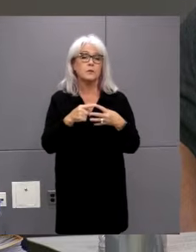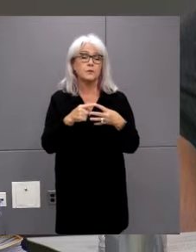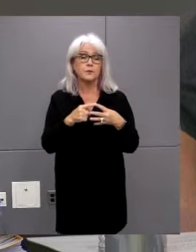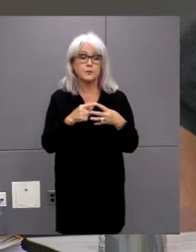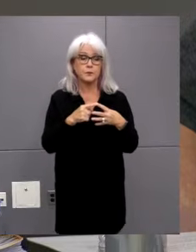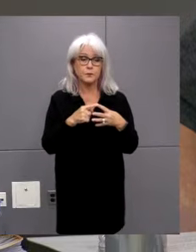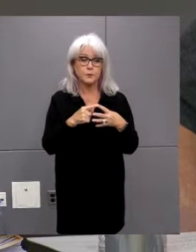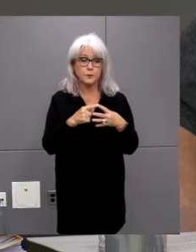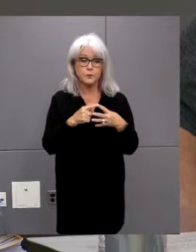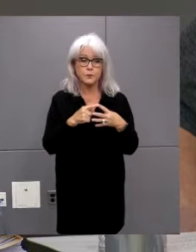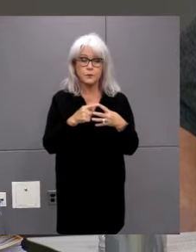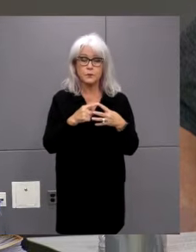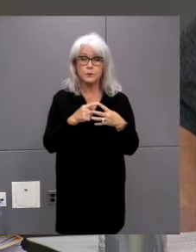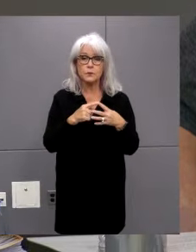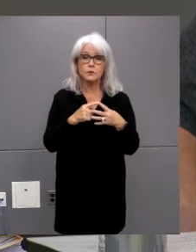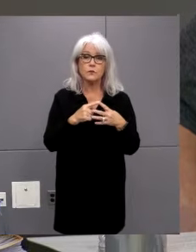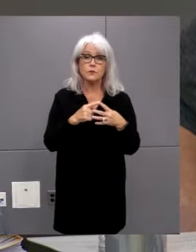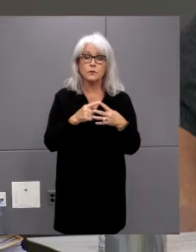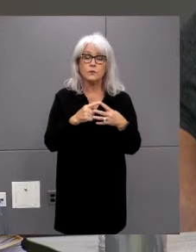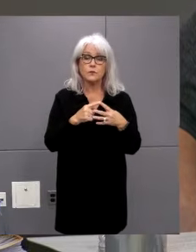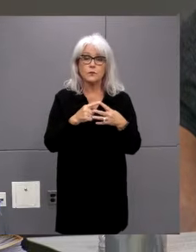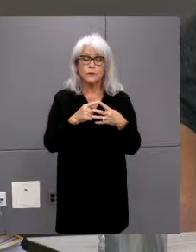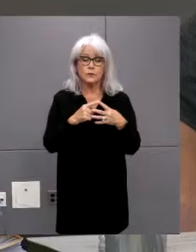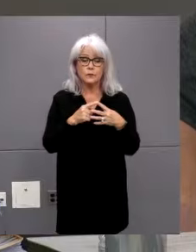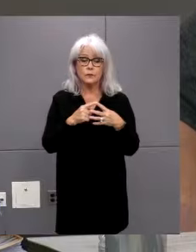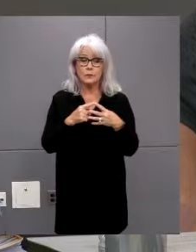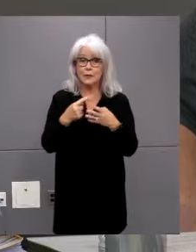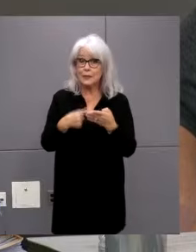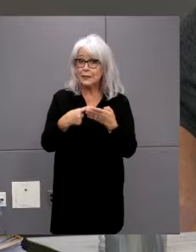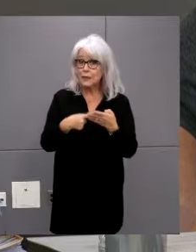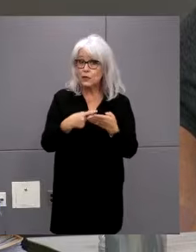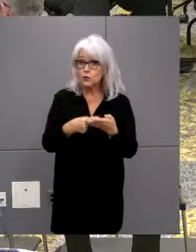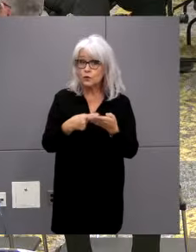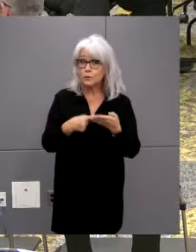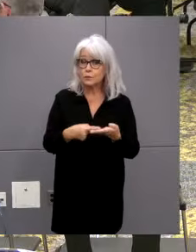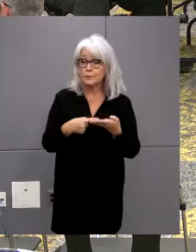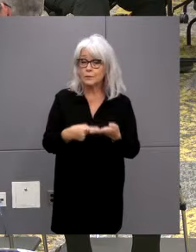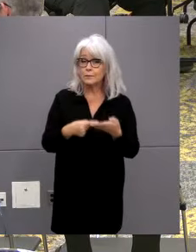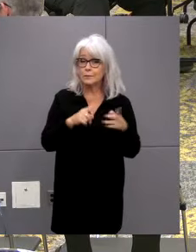Do we need roll call votes? Any discussion?